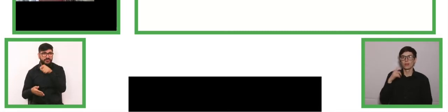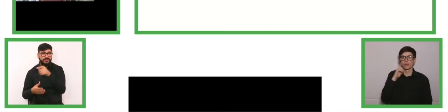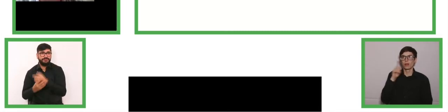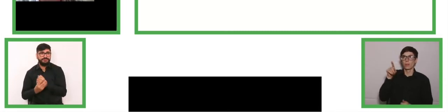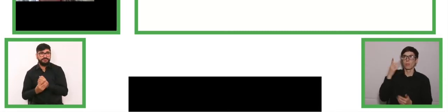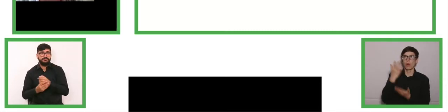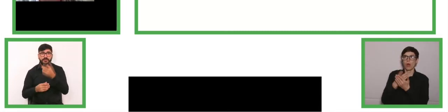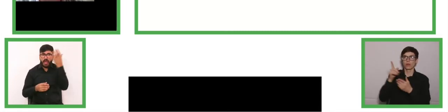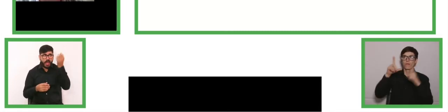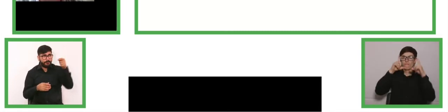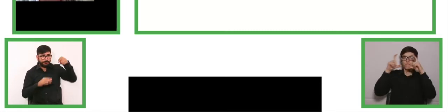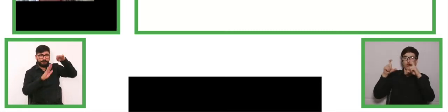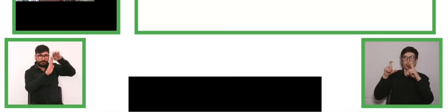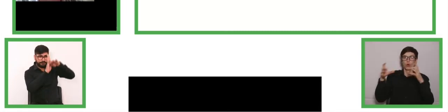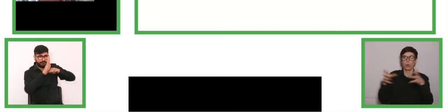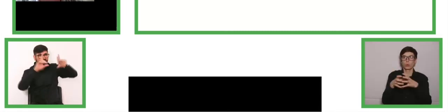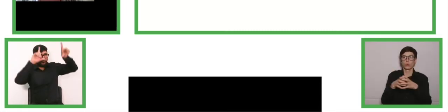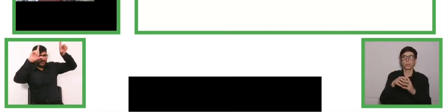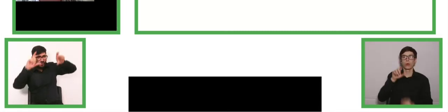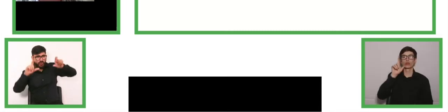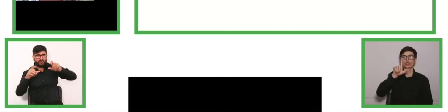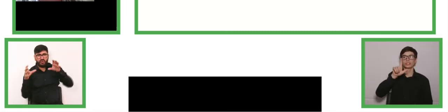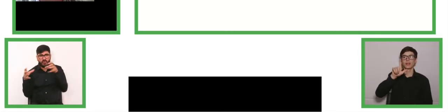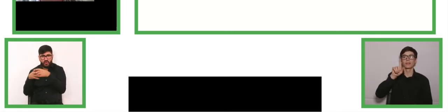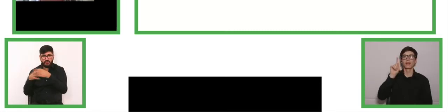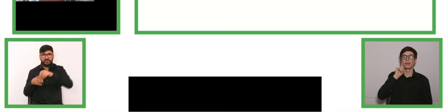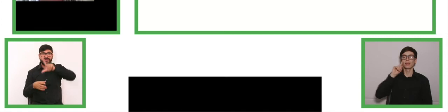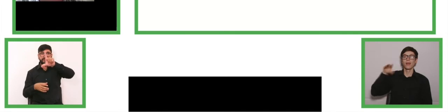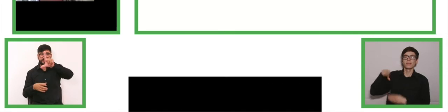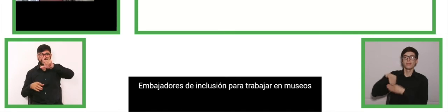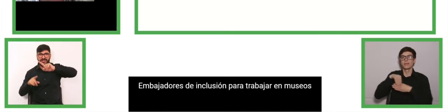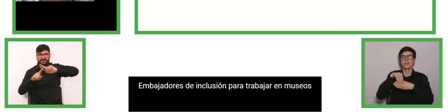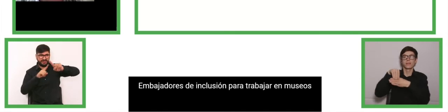seven museum guides that we educated so far.